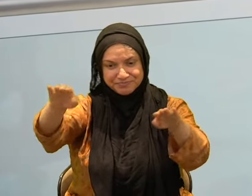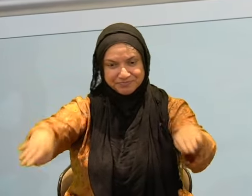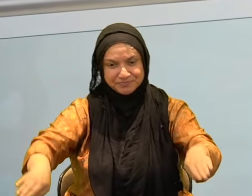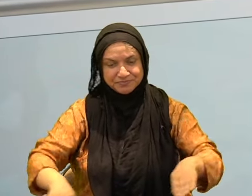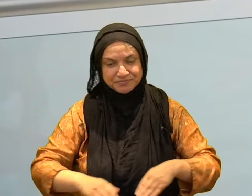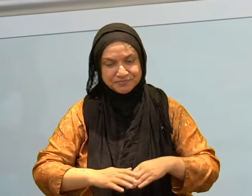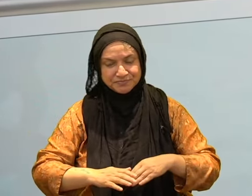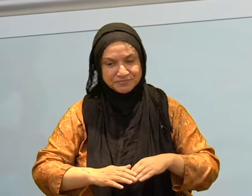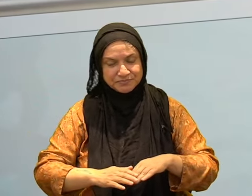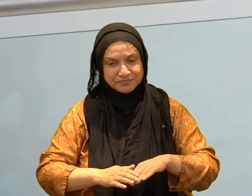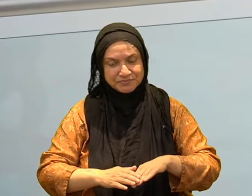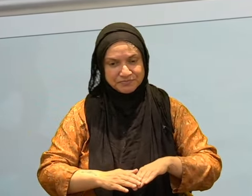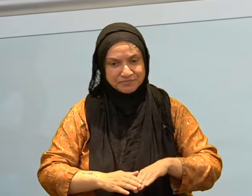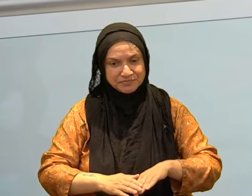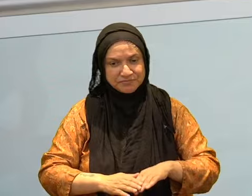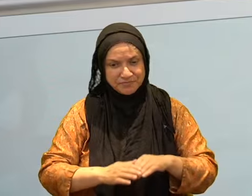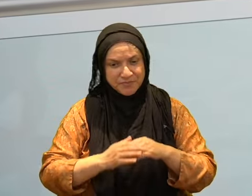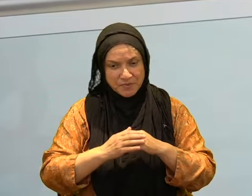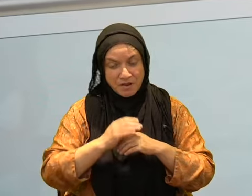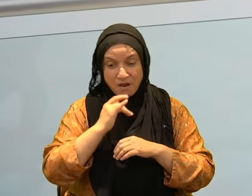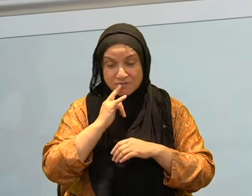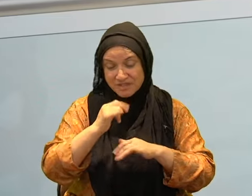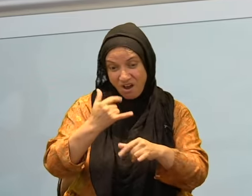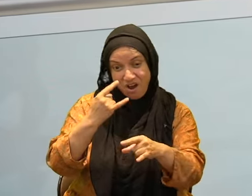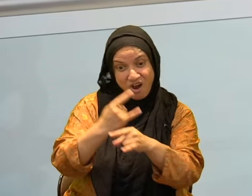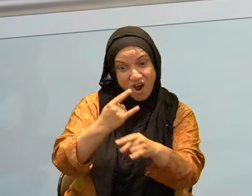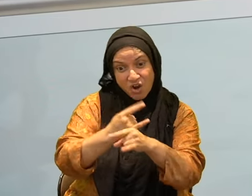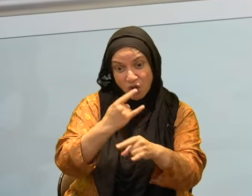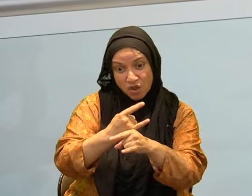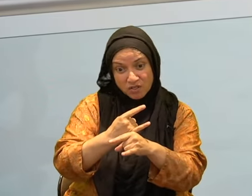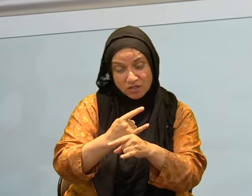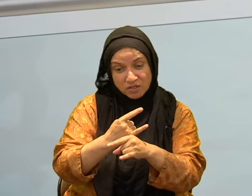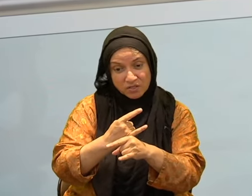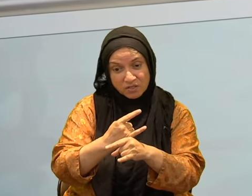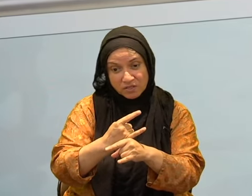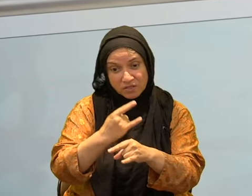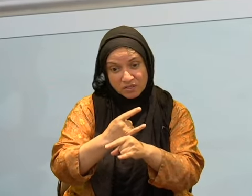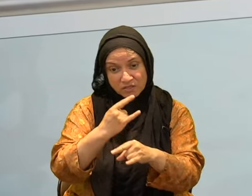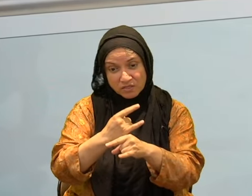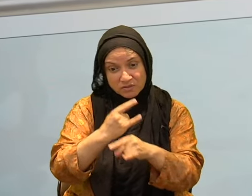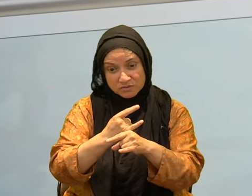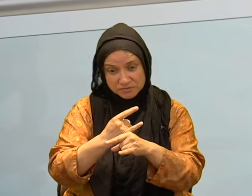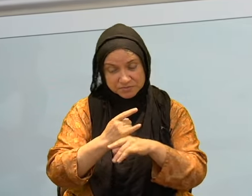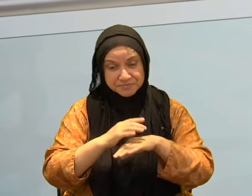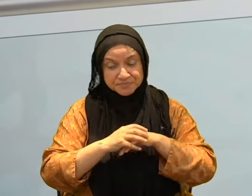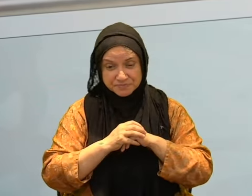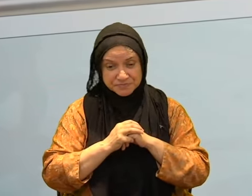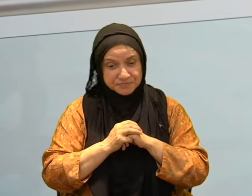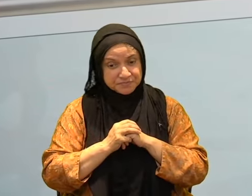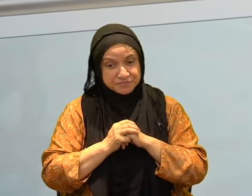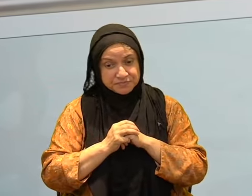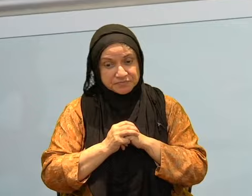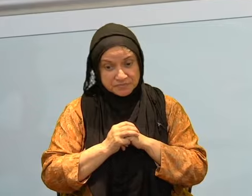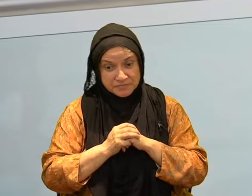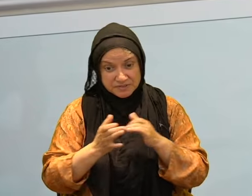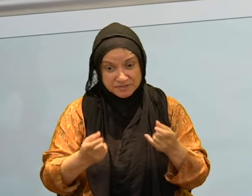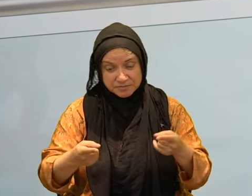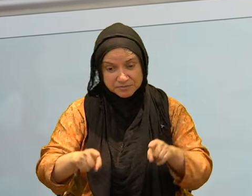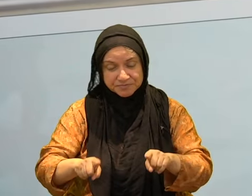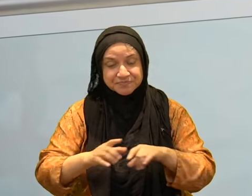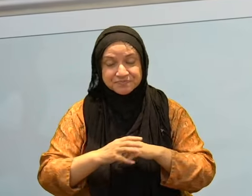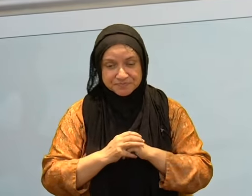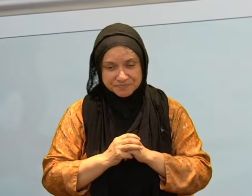the way, khamr means intoxicant. Any intoxicant falls under the ruling of khamr. Before you get to, well, is this halal and this